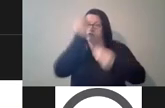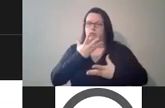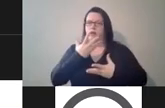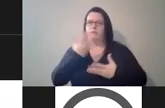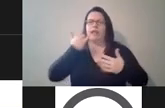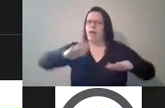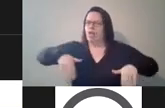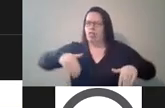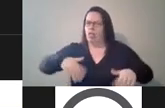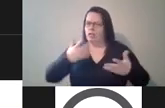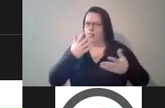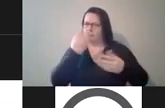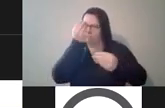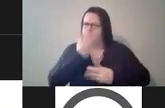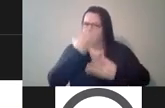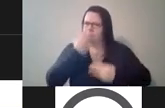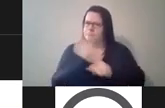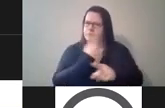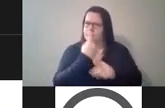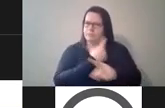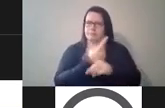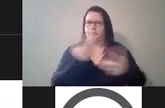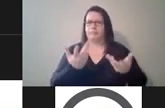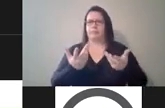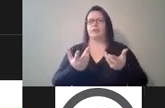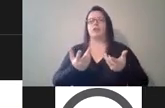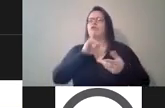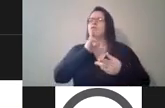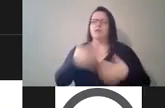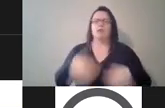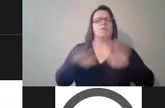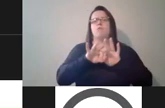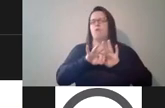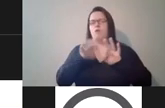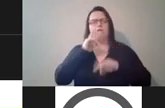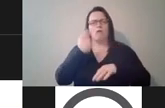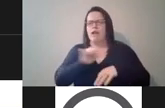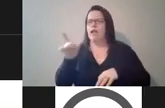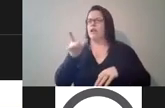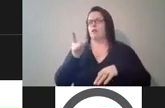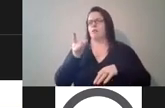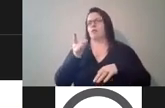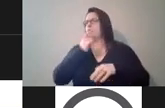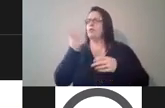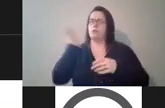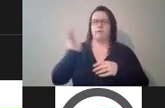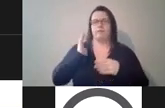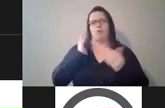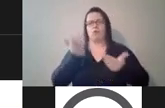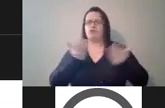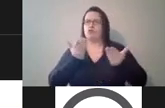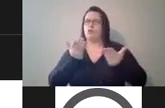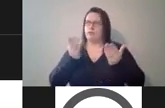information. So it's very important, and for any of us who have been on the service receiving end with a health